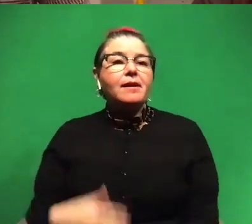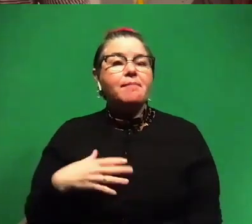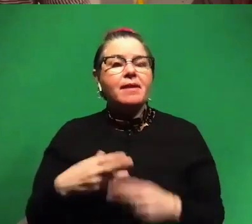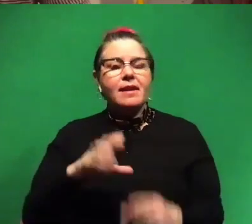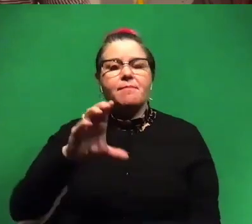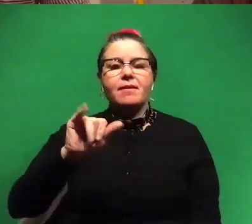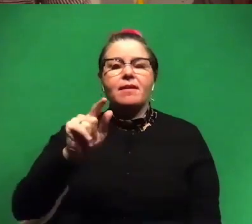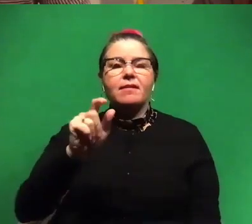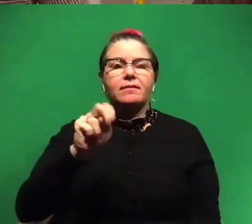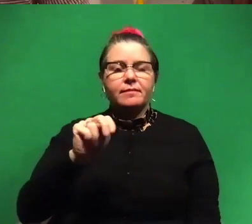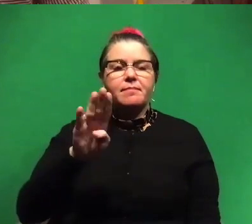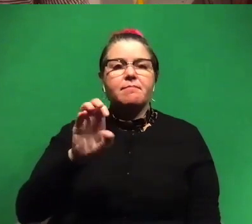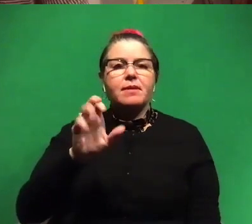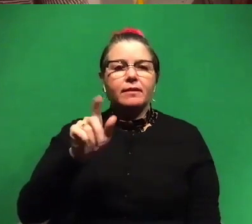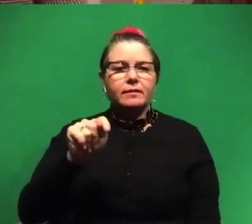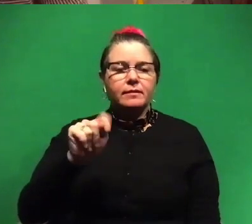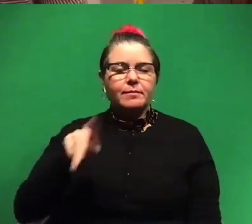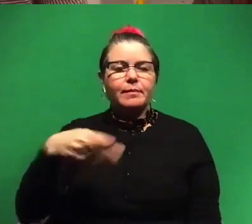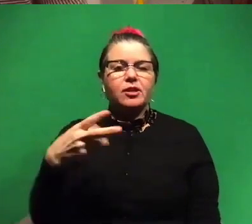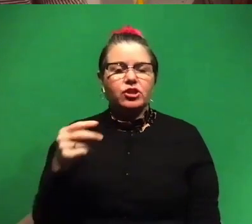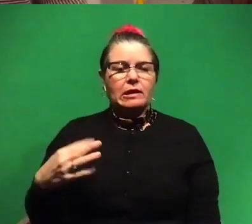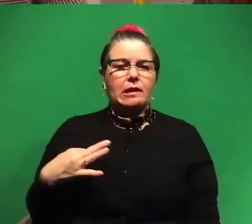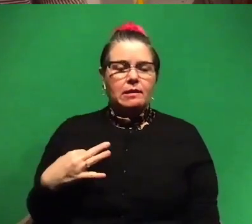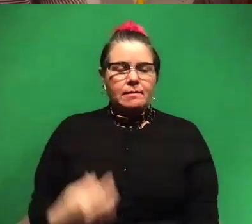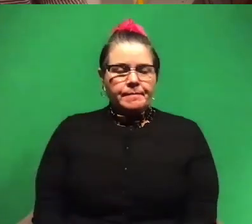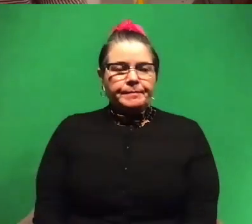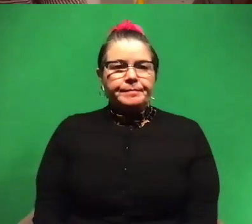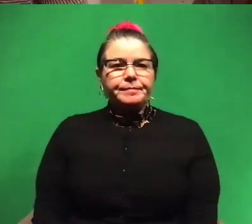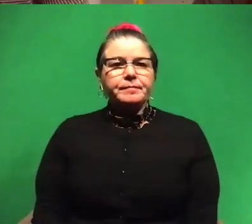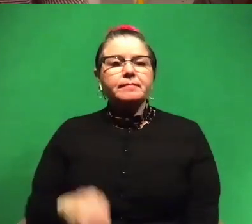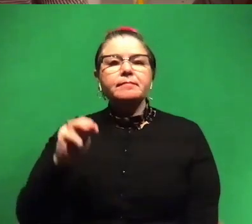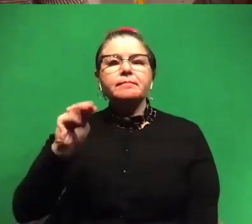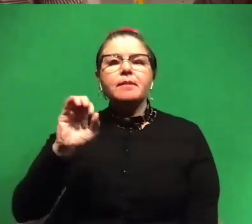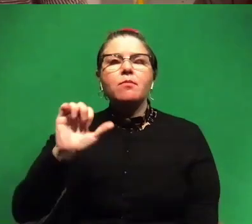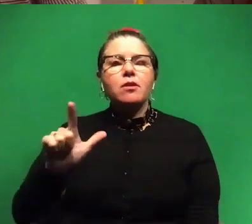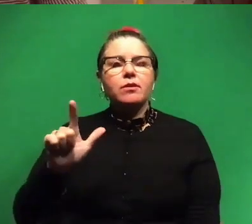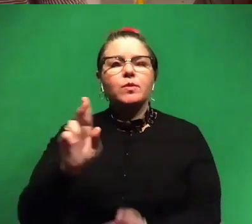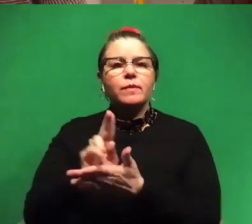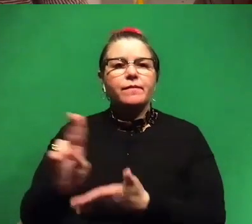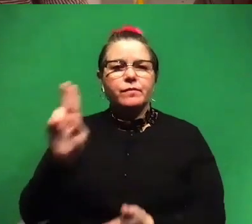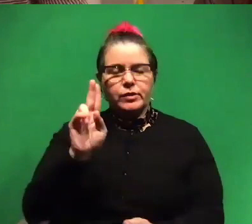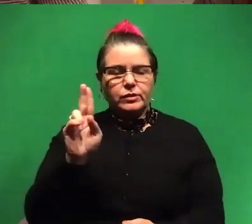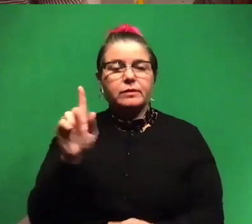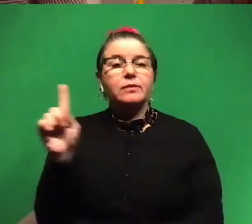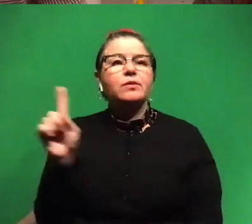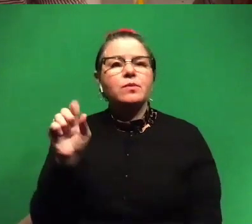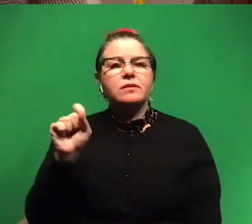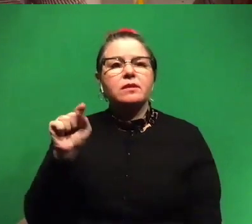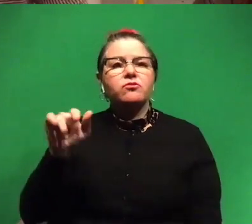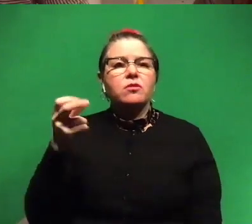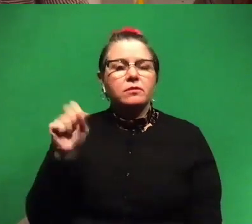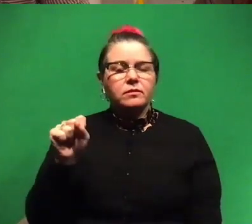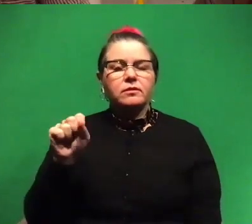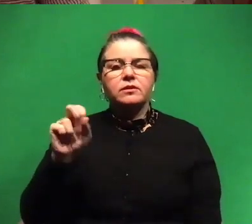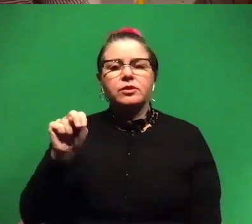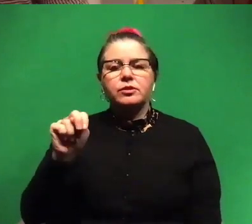Caitlynn Beckett. I'm a PhD candidate at Memorial University, which is in St. John's,